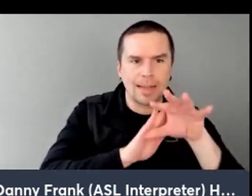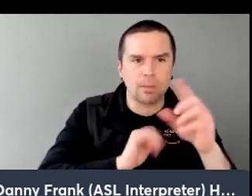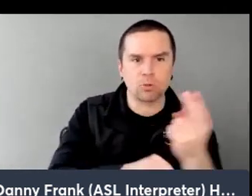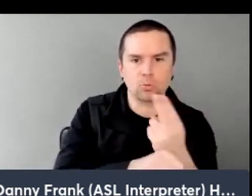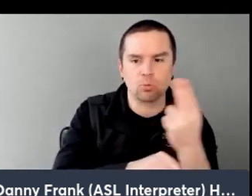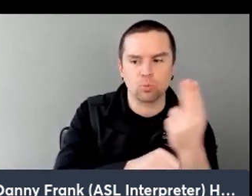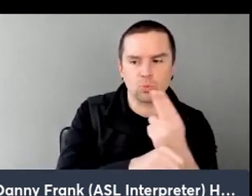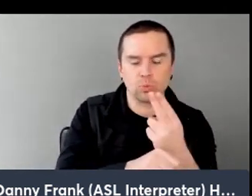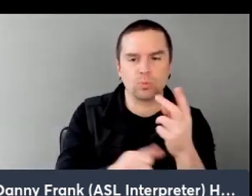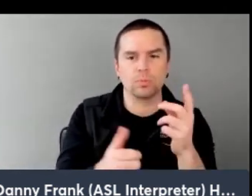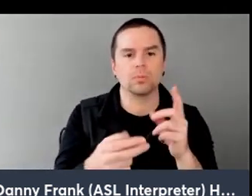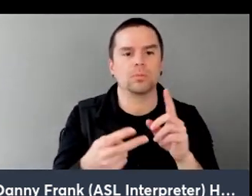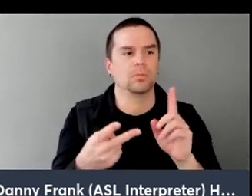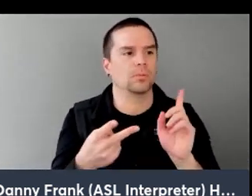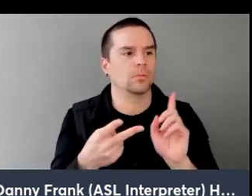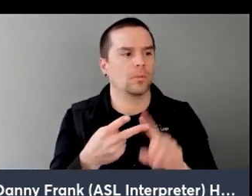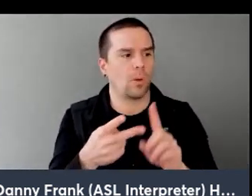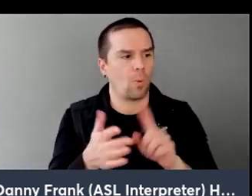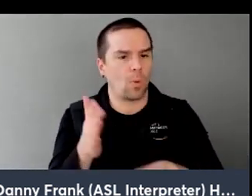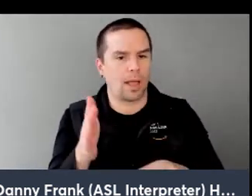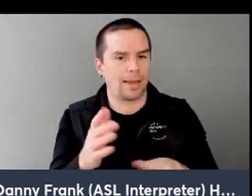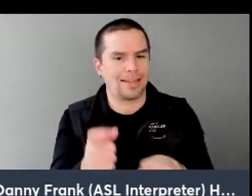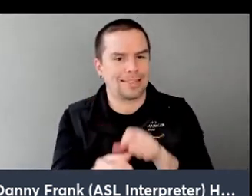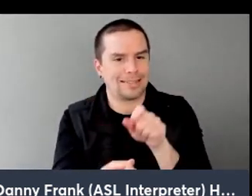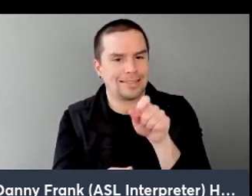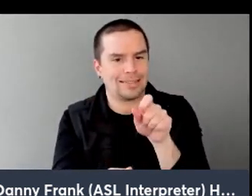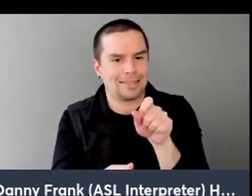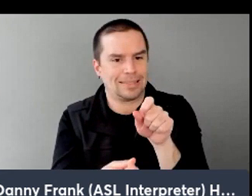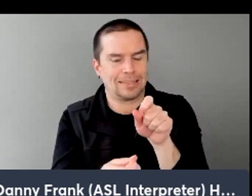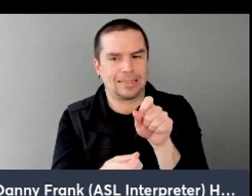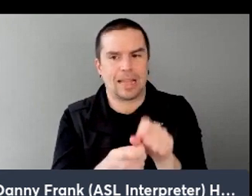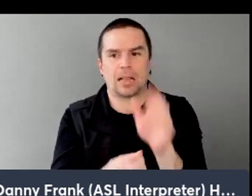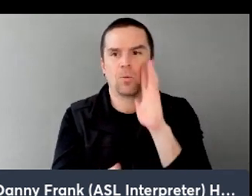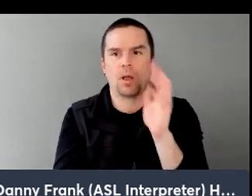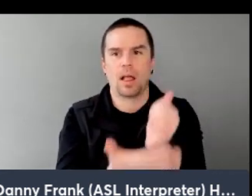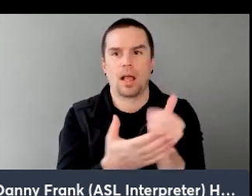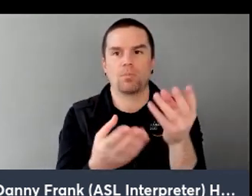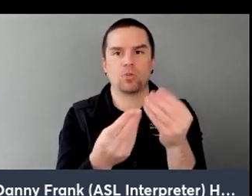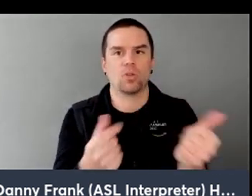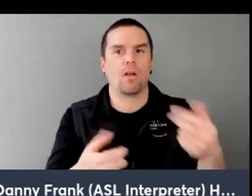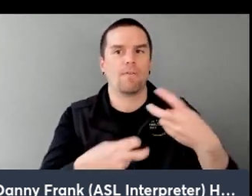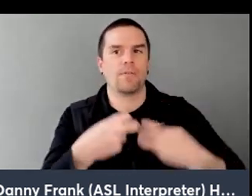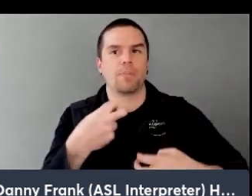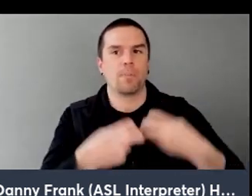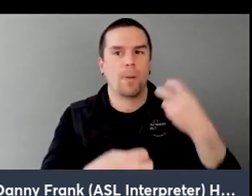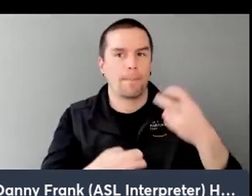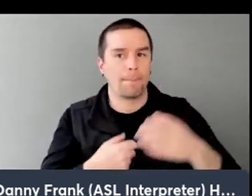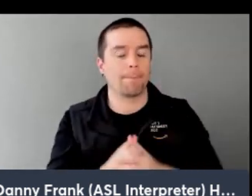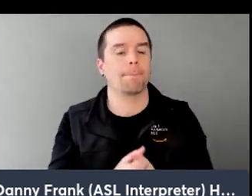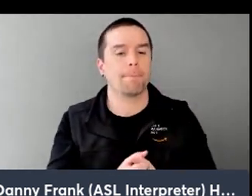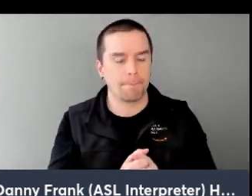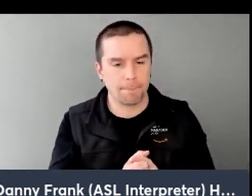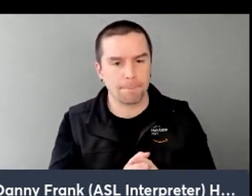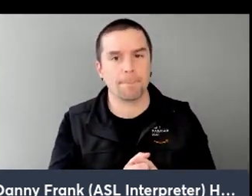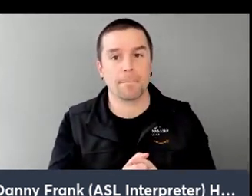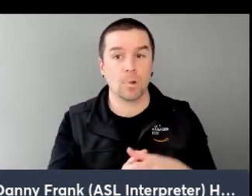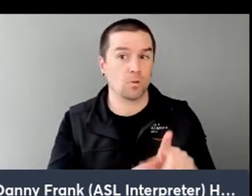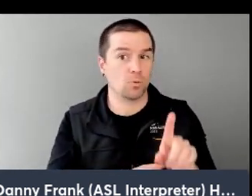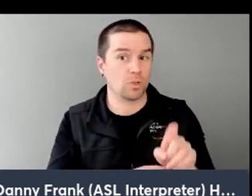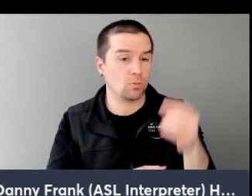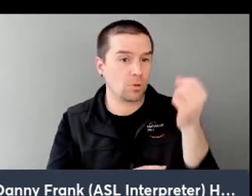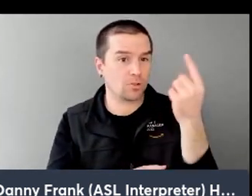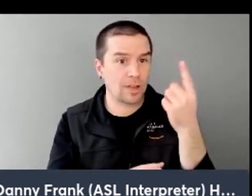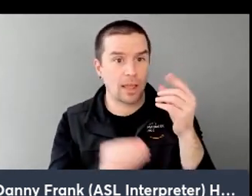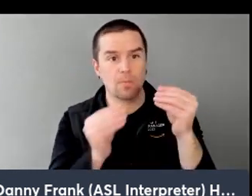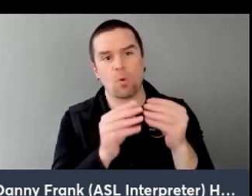what exactly is going to solve your problem. Is it object detection, segmentation, or do you need to understand more of the